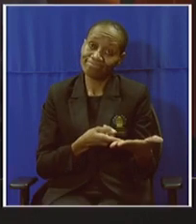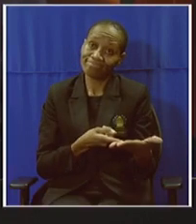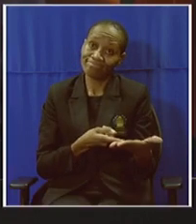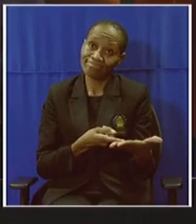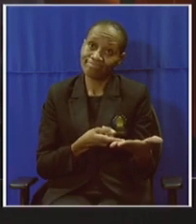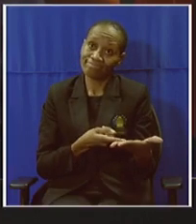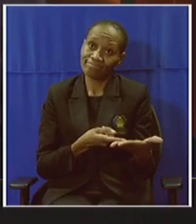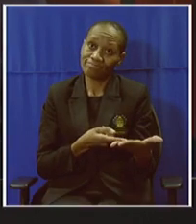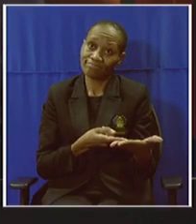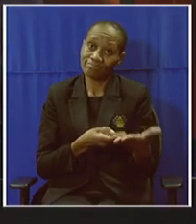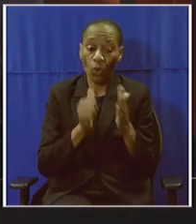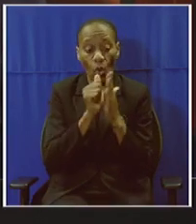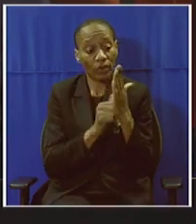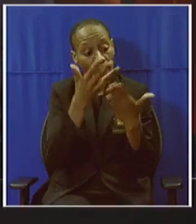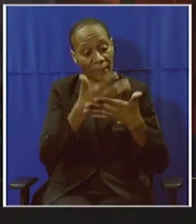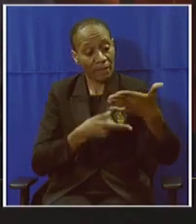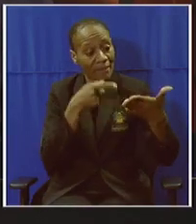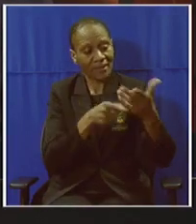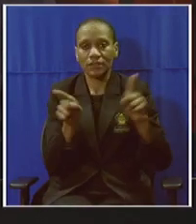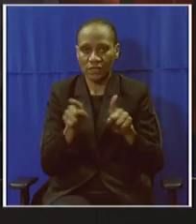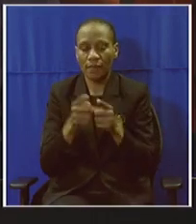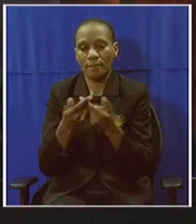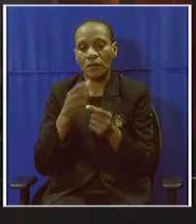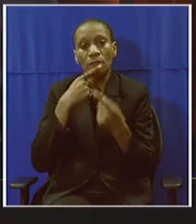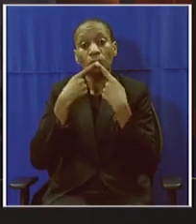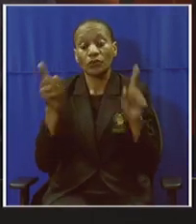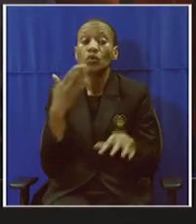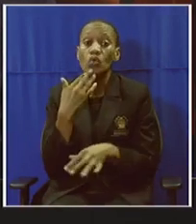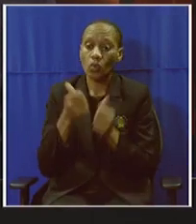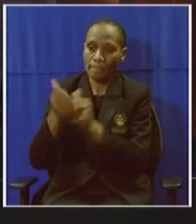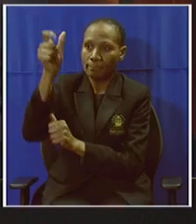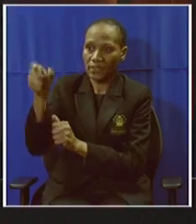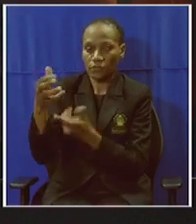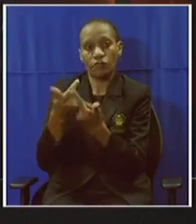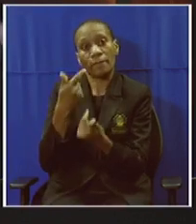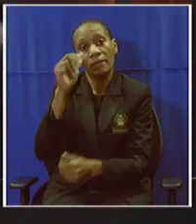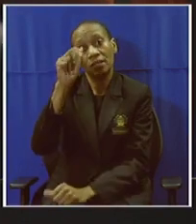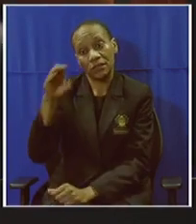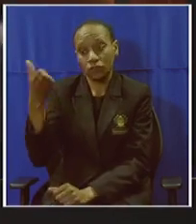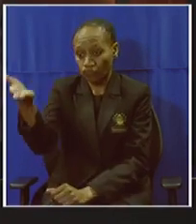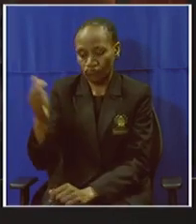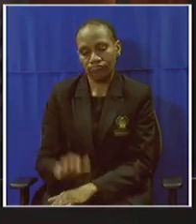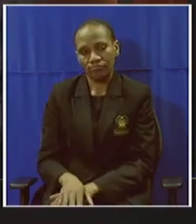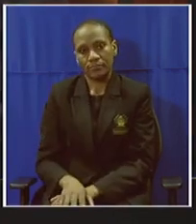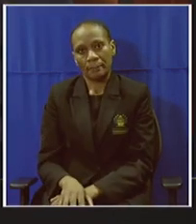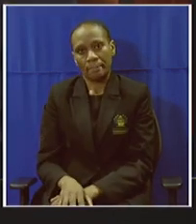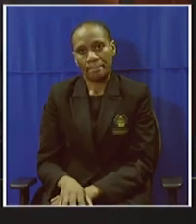is on the order paper, is also in the name of the chief whip of the majority party. The honorable chief whip.